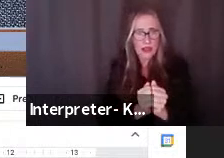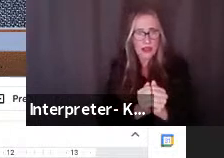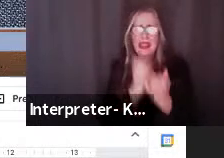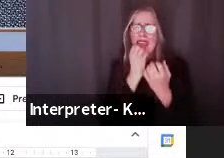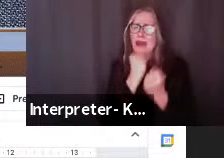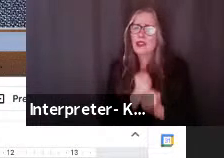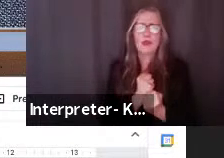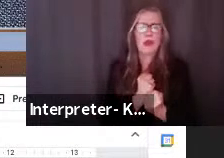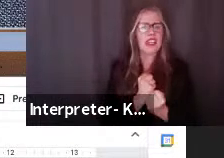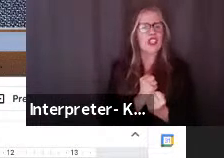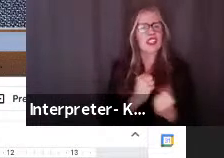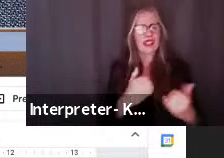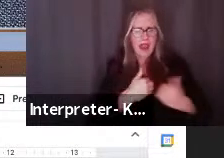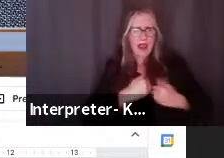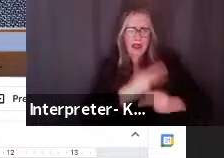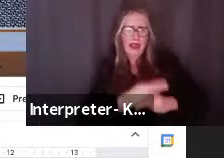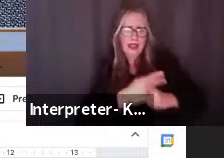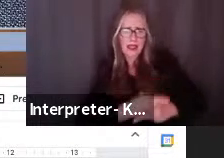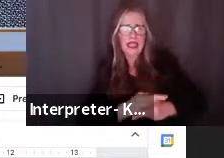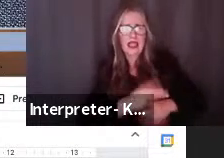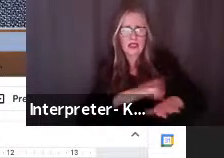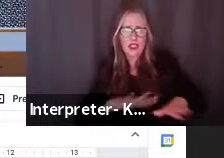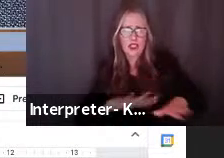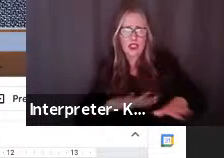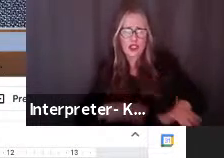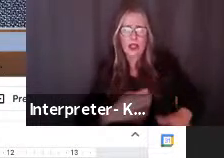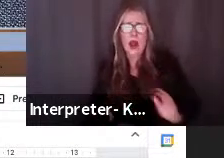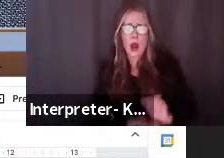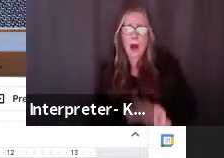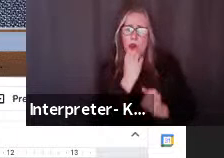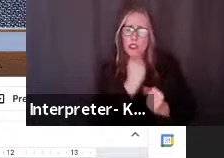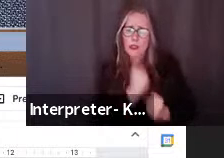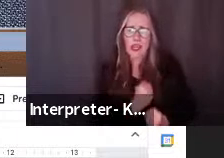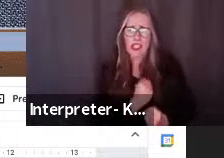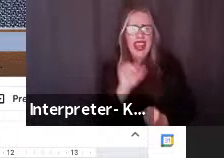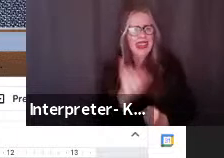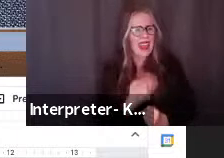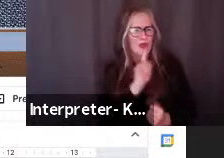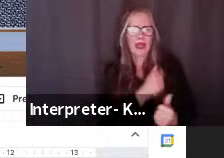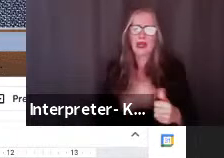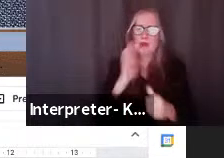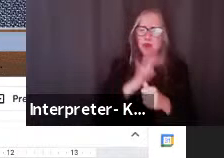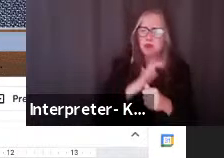about rights and the bonds between parent and child are in a word saint